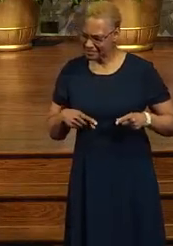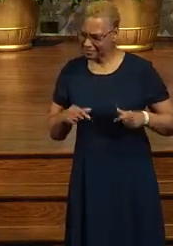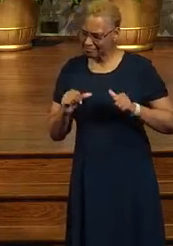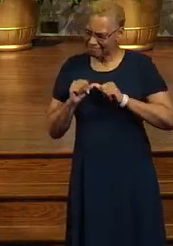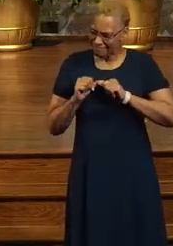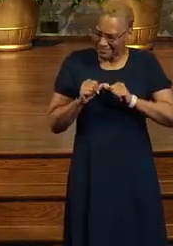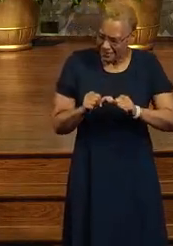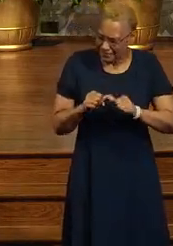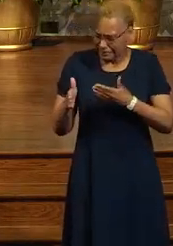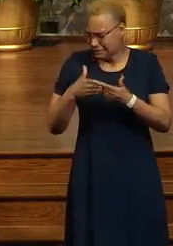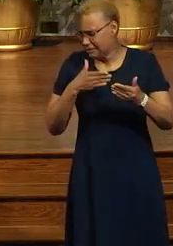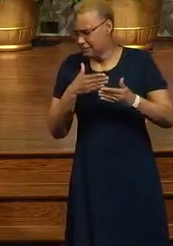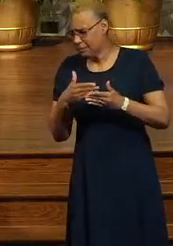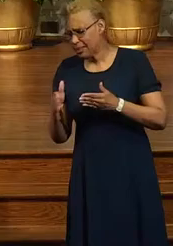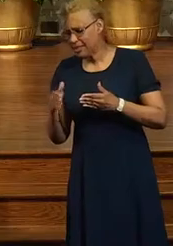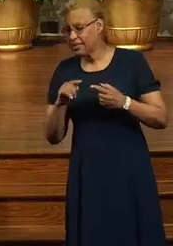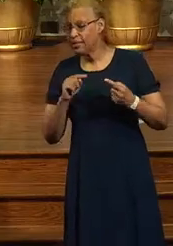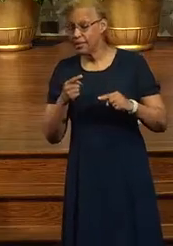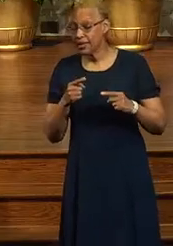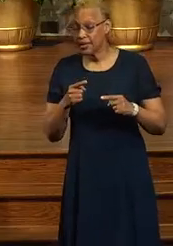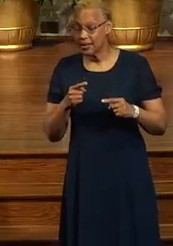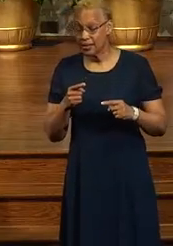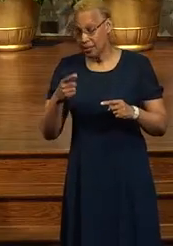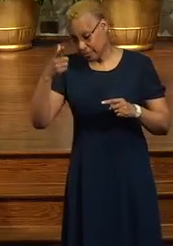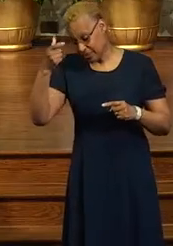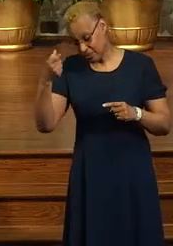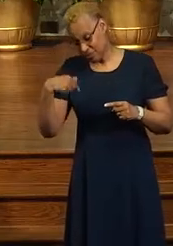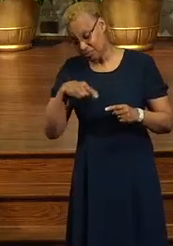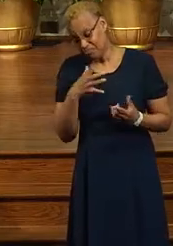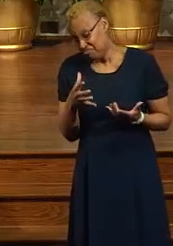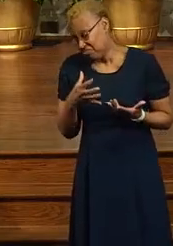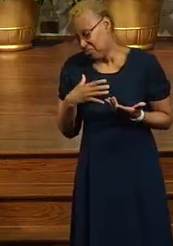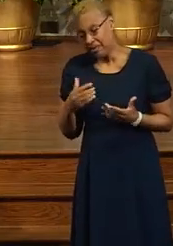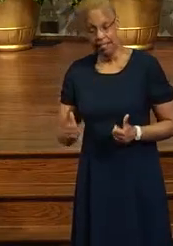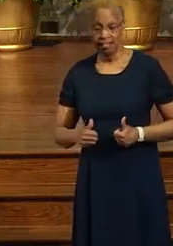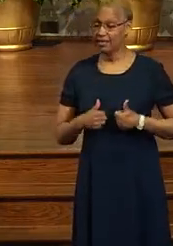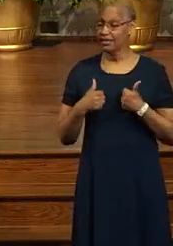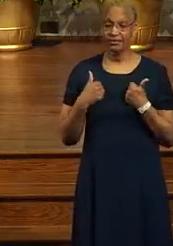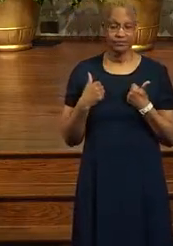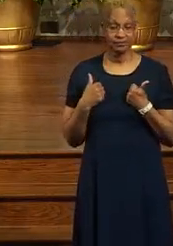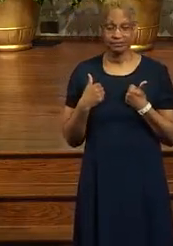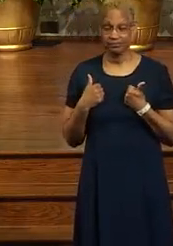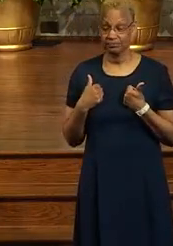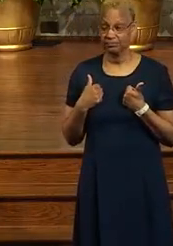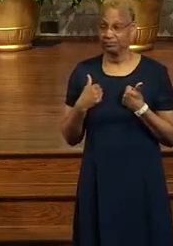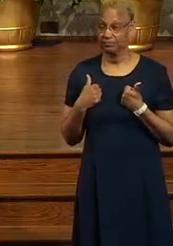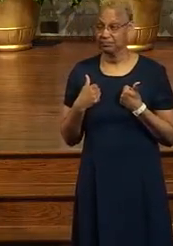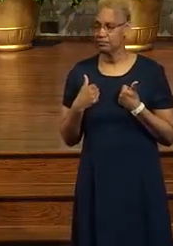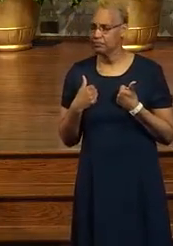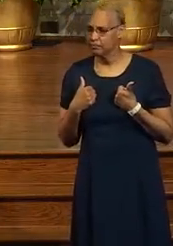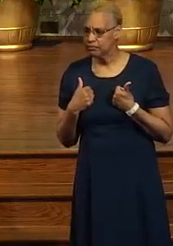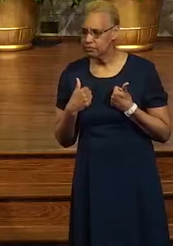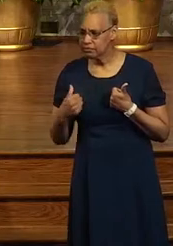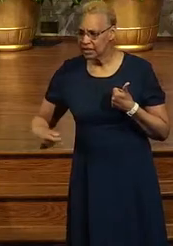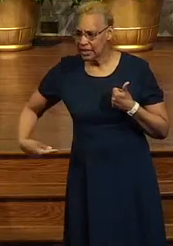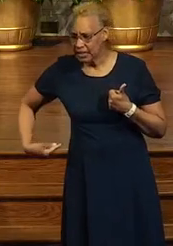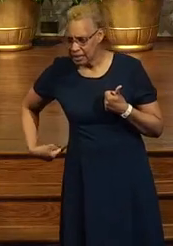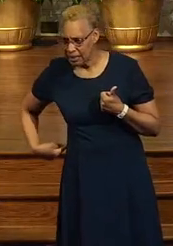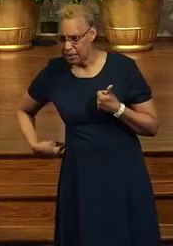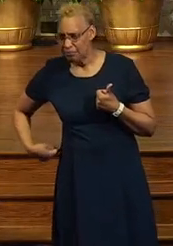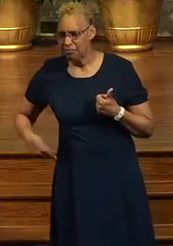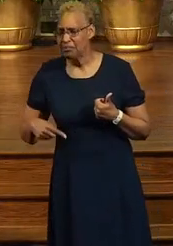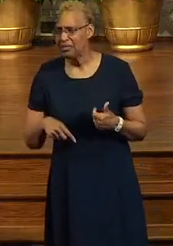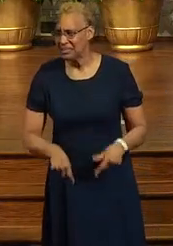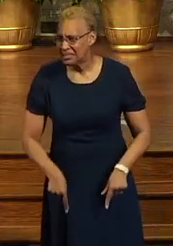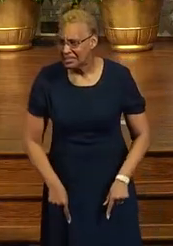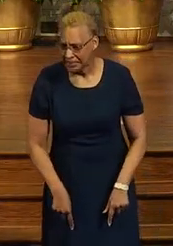because we want to live as long as we can. What do you say? A back pain that is out of joint, a knee that is sore, but